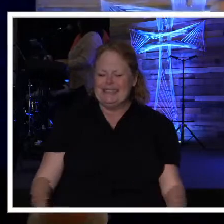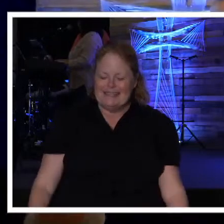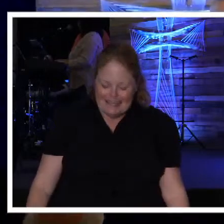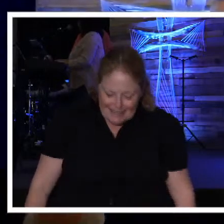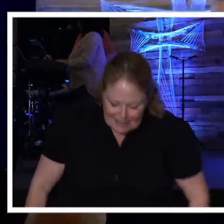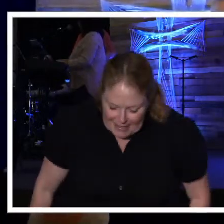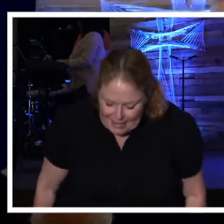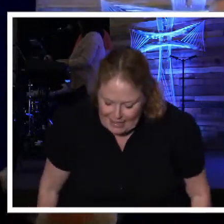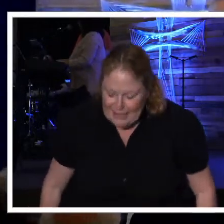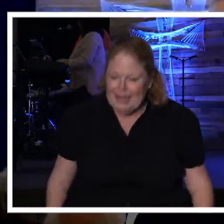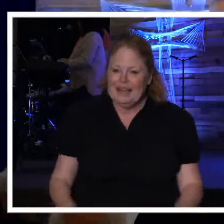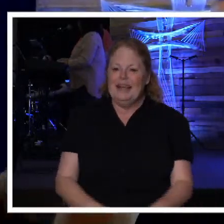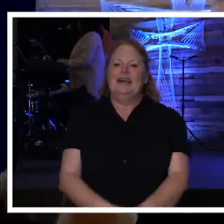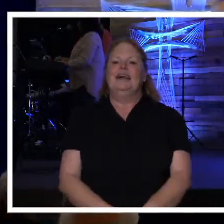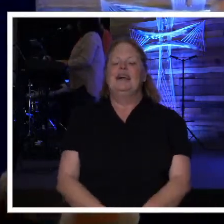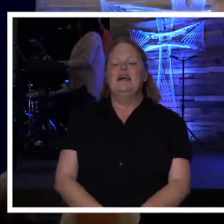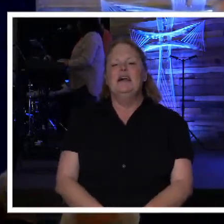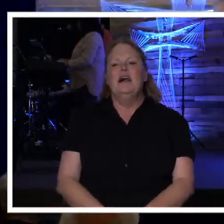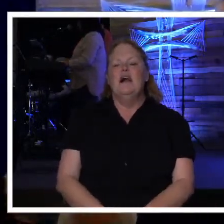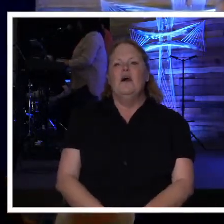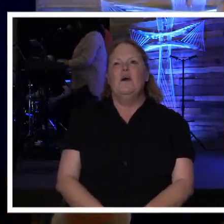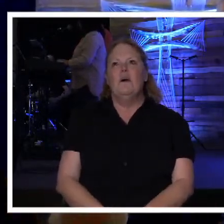Amen.